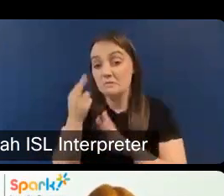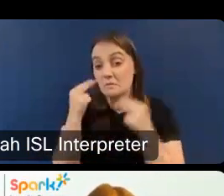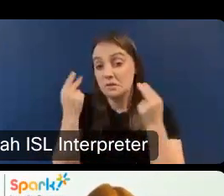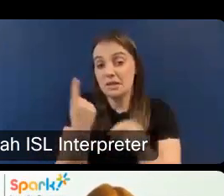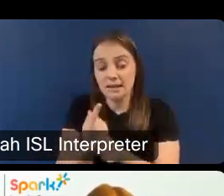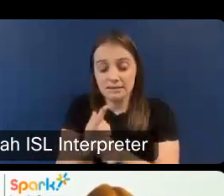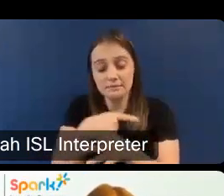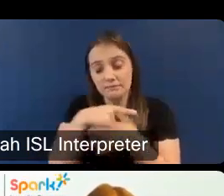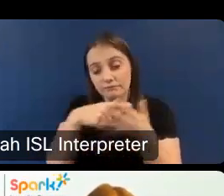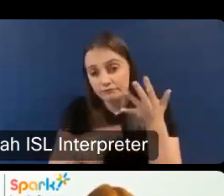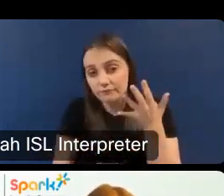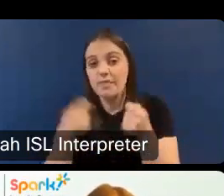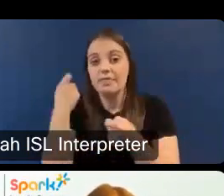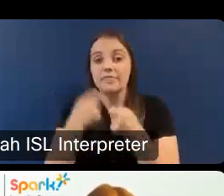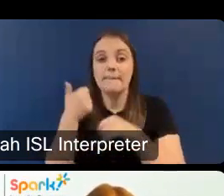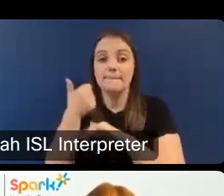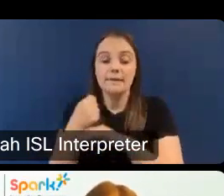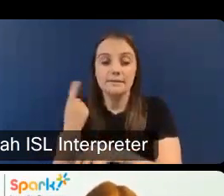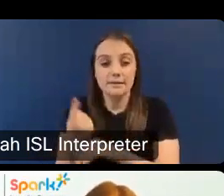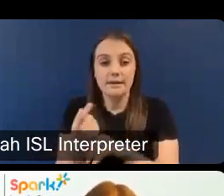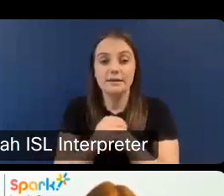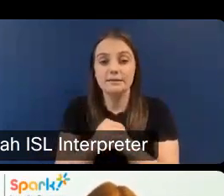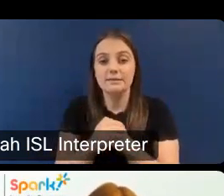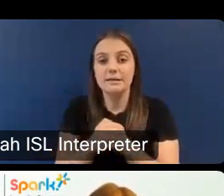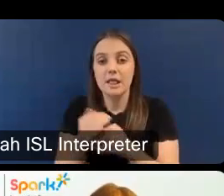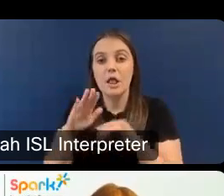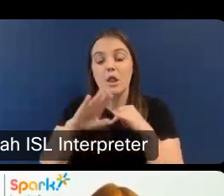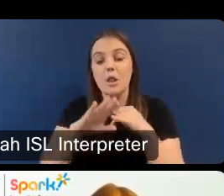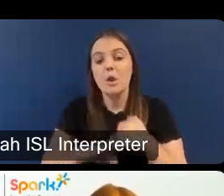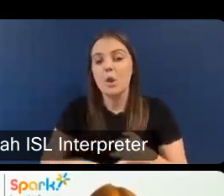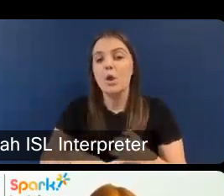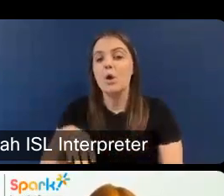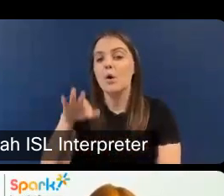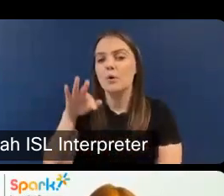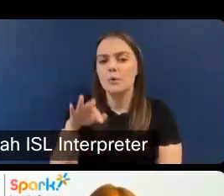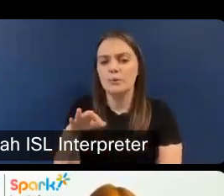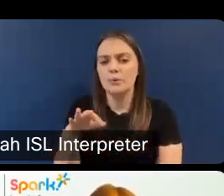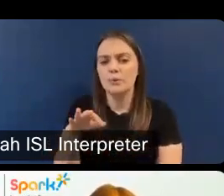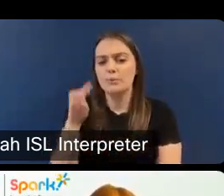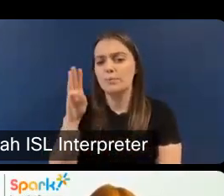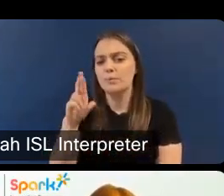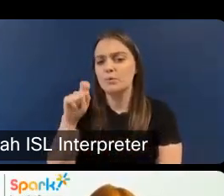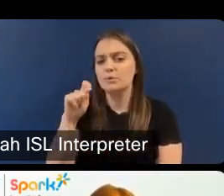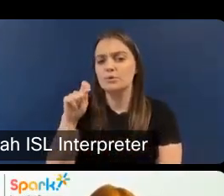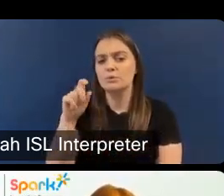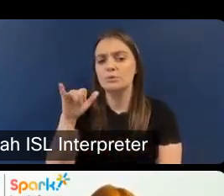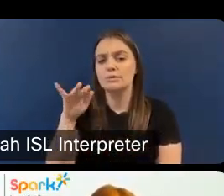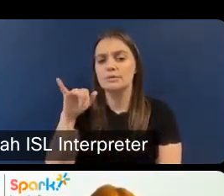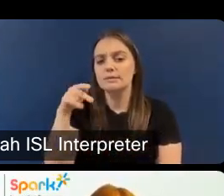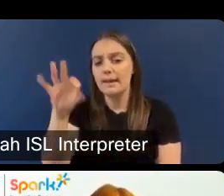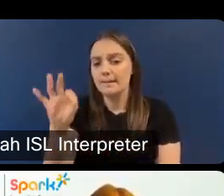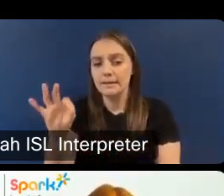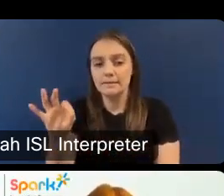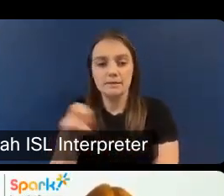then based on that, let's say, low fidelity prototyping. When we talk about prototyping, it's not getting how